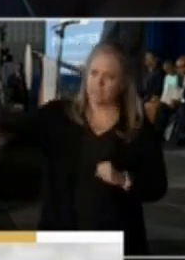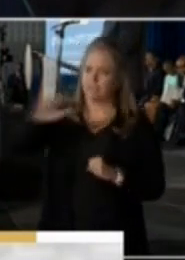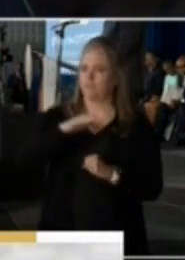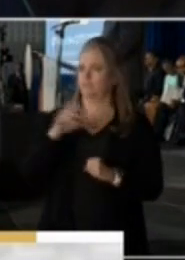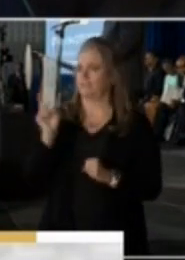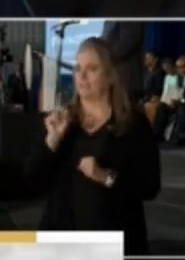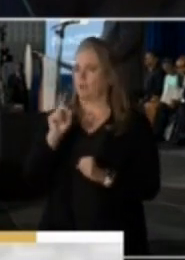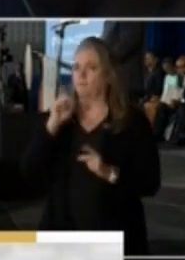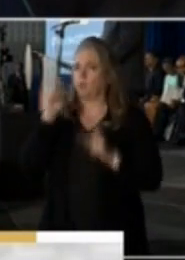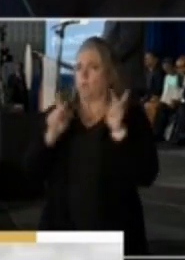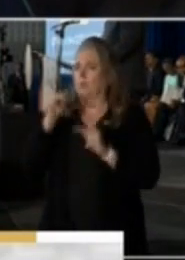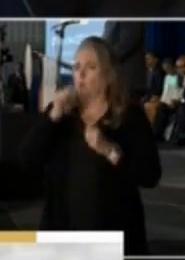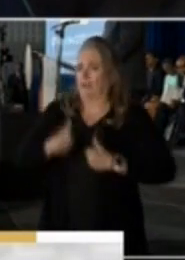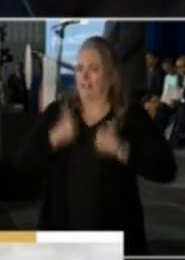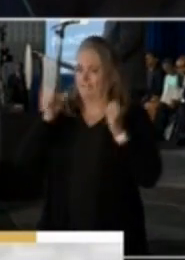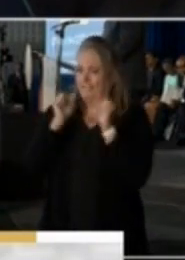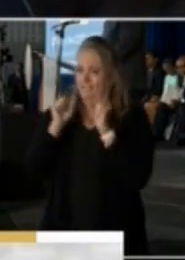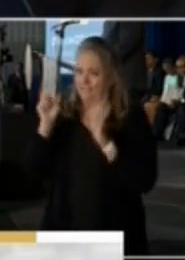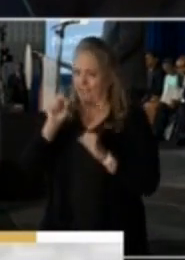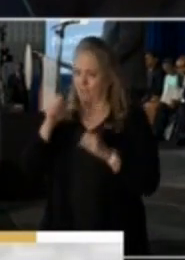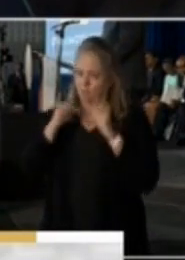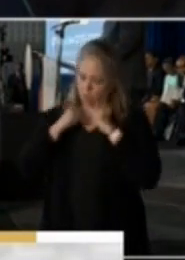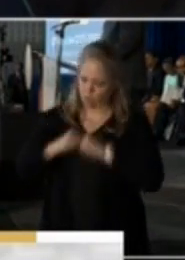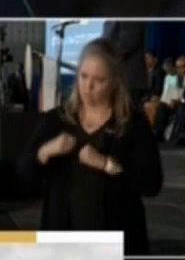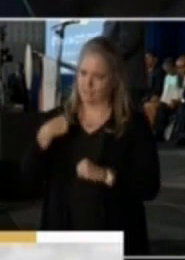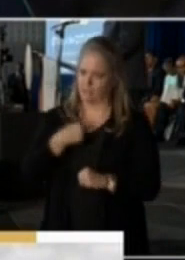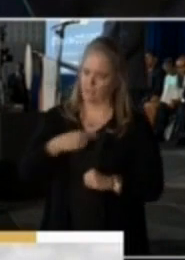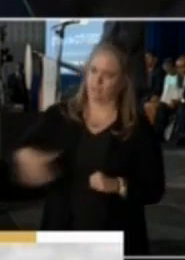guided according to your word.